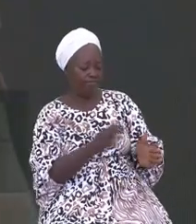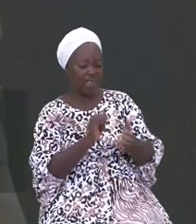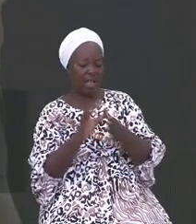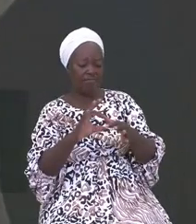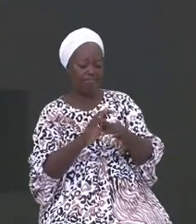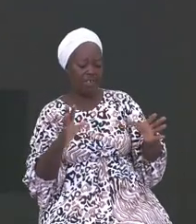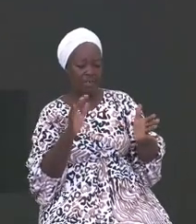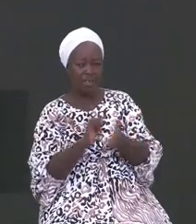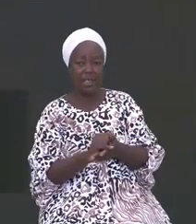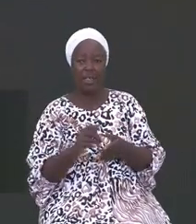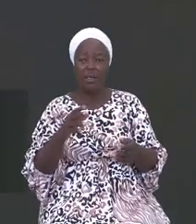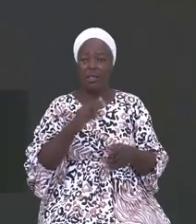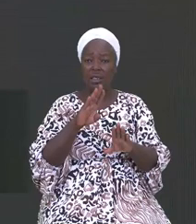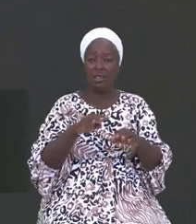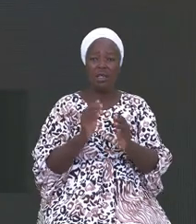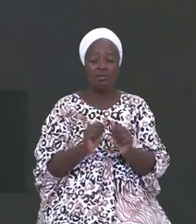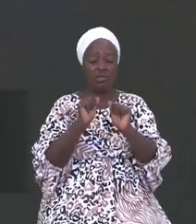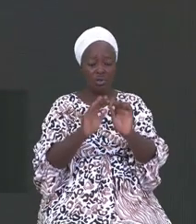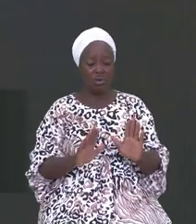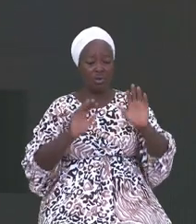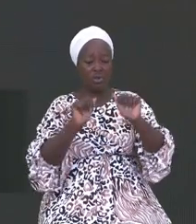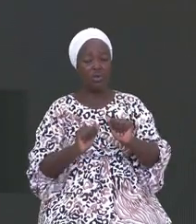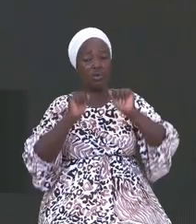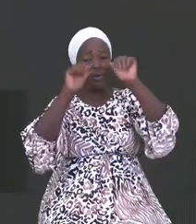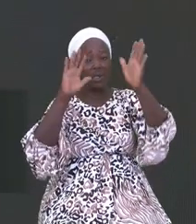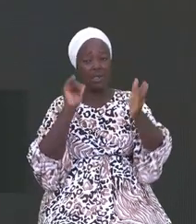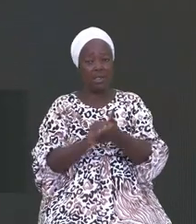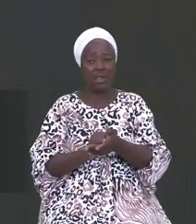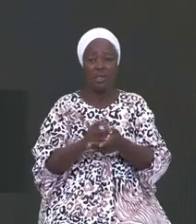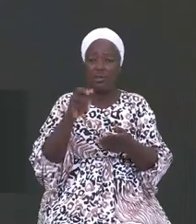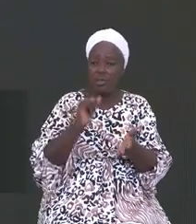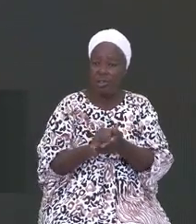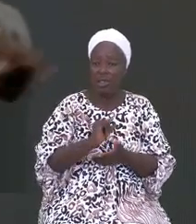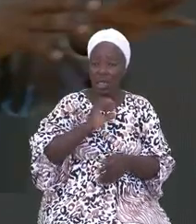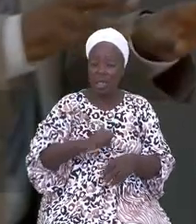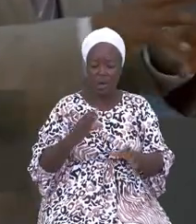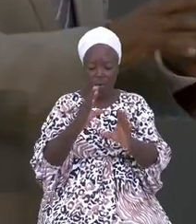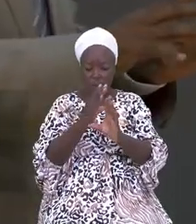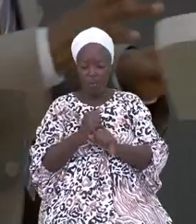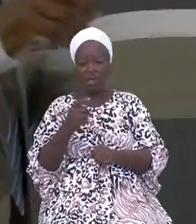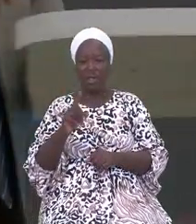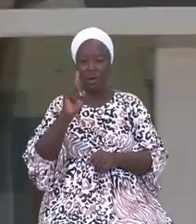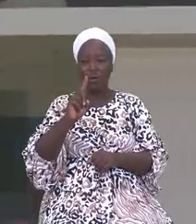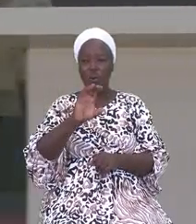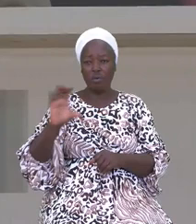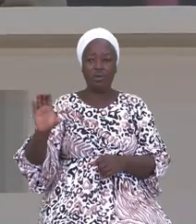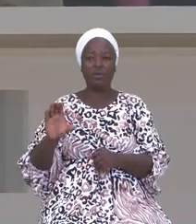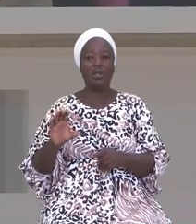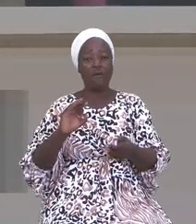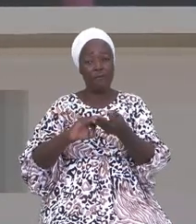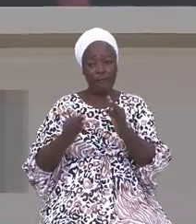up, so that I can win the hundredfold. It says, but what things